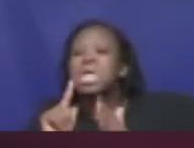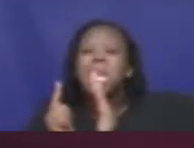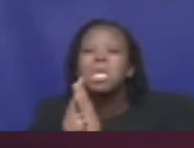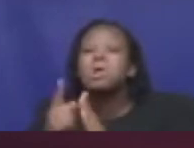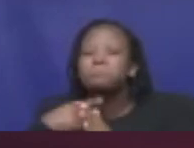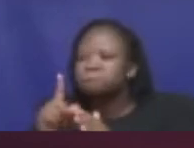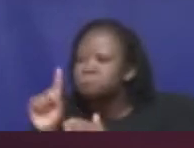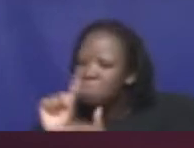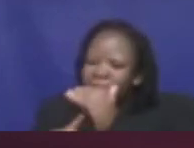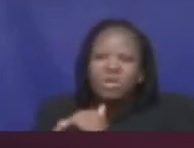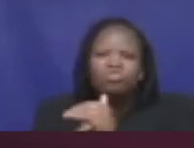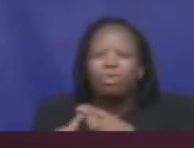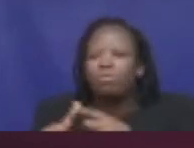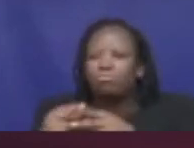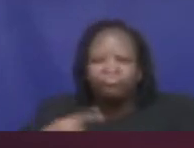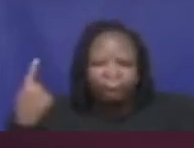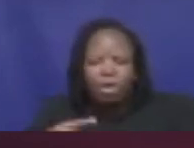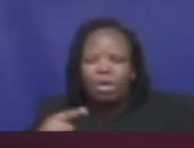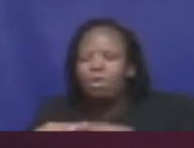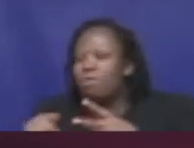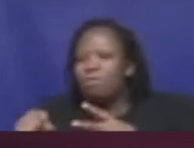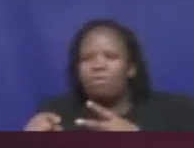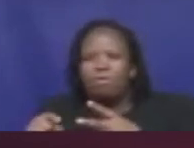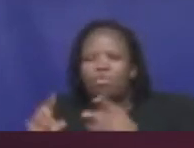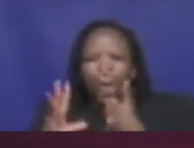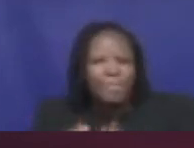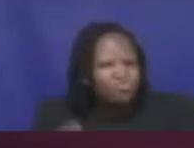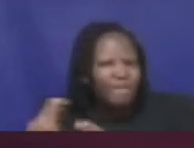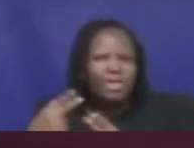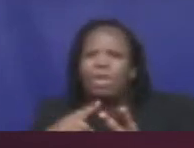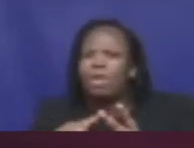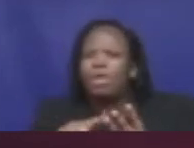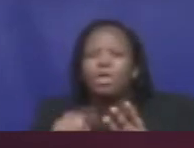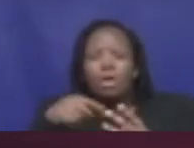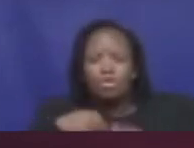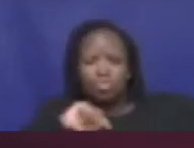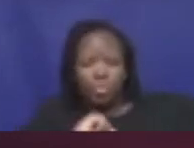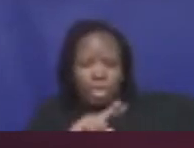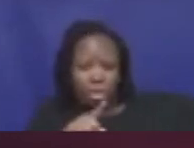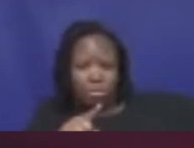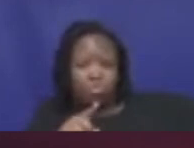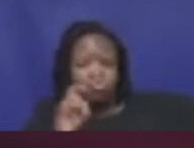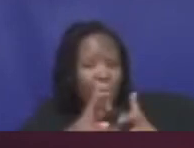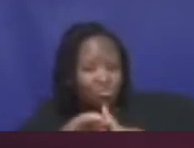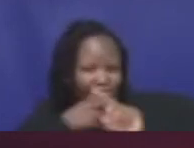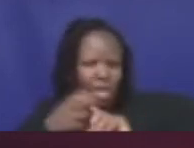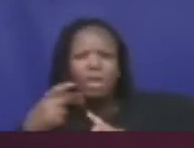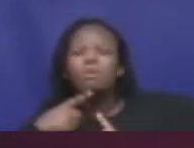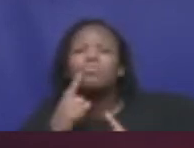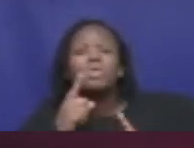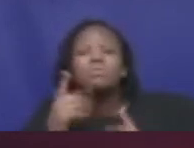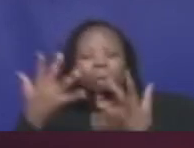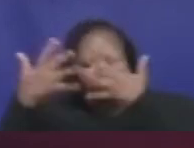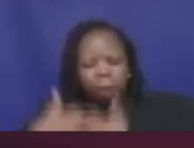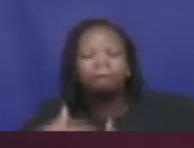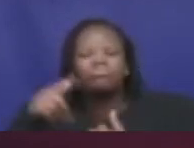trafficking. The Border Management Authority wasn't an additional entity, but rather took what was there and combined the different line functions into